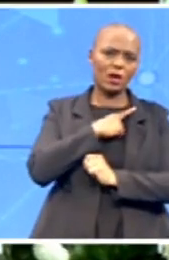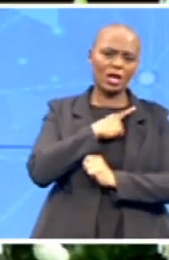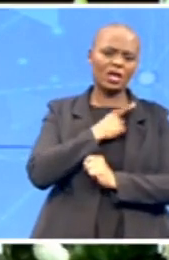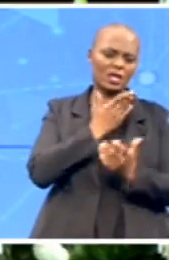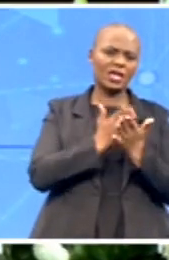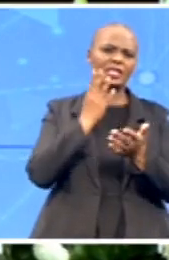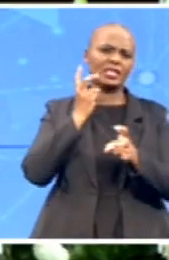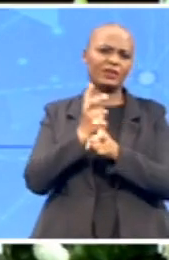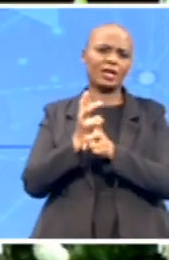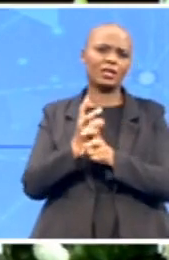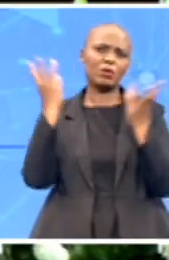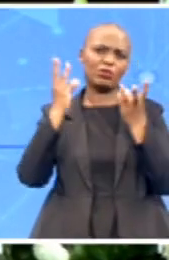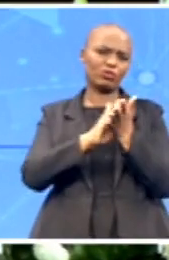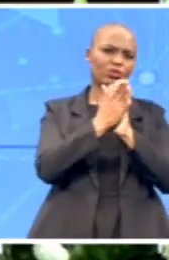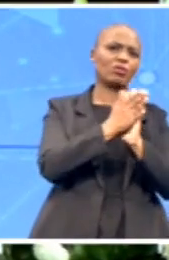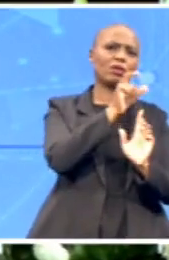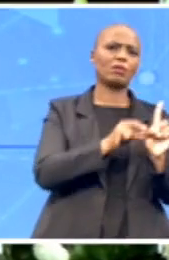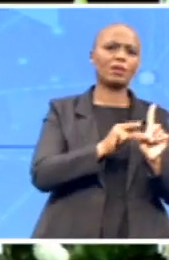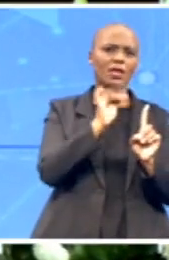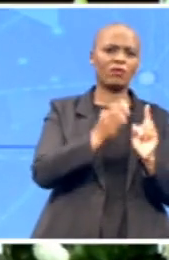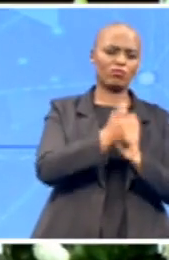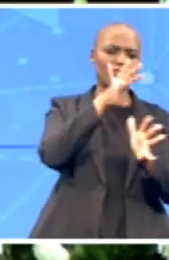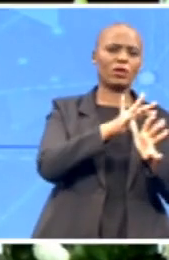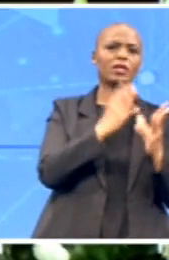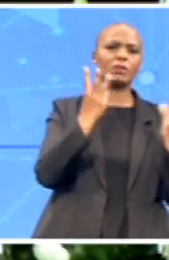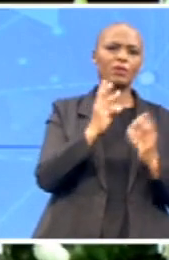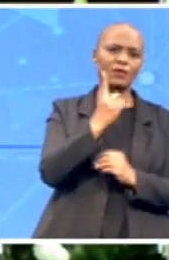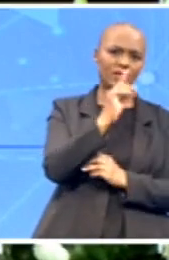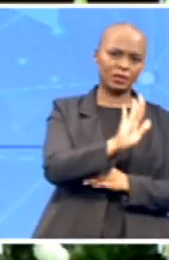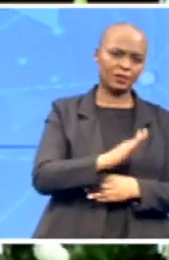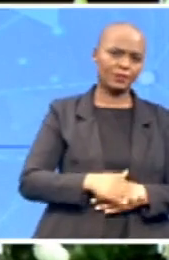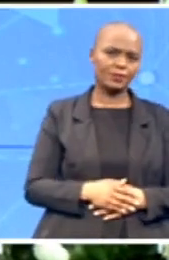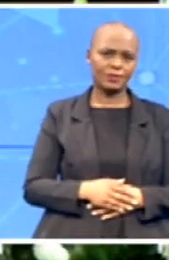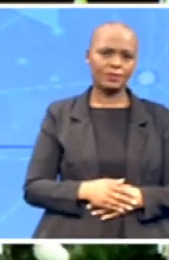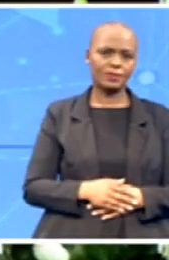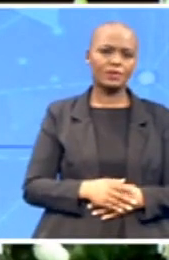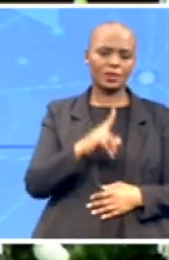The people's computer. That was the first